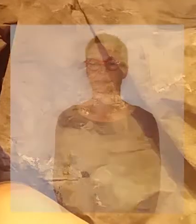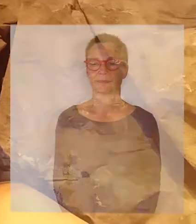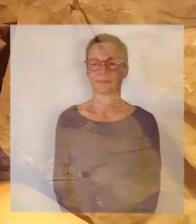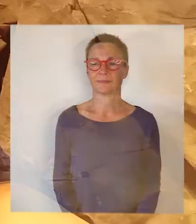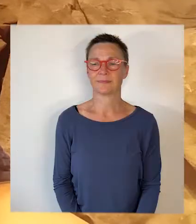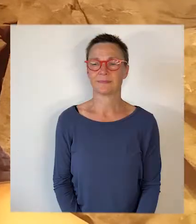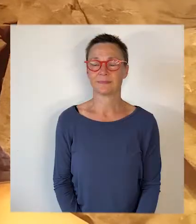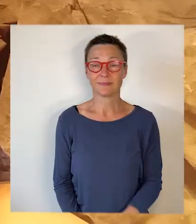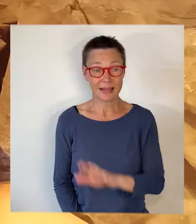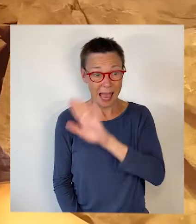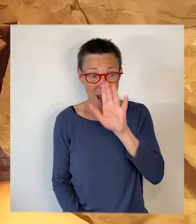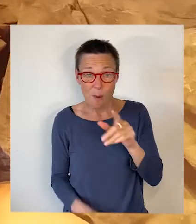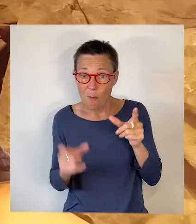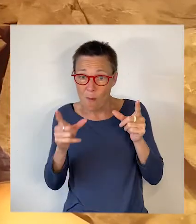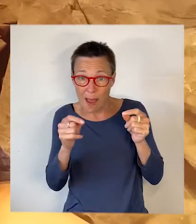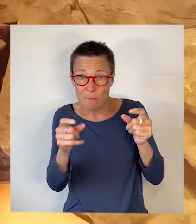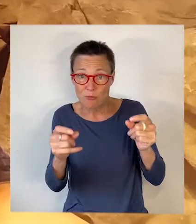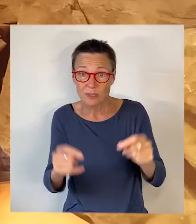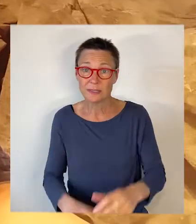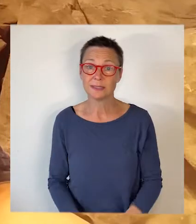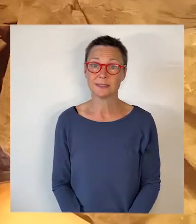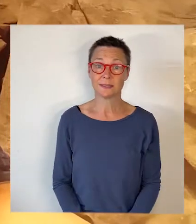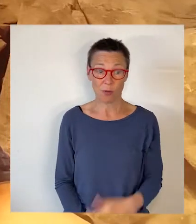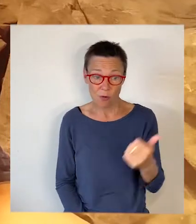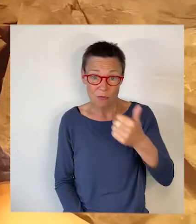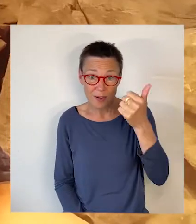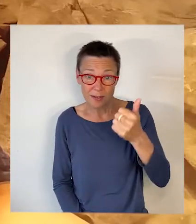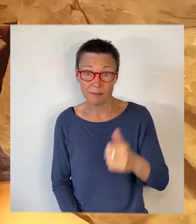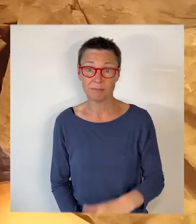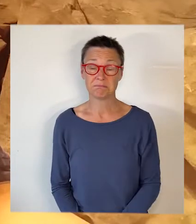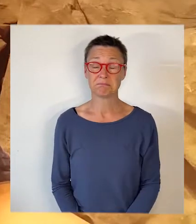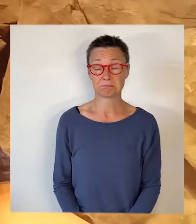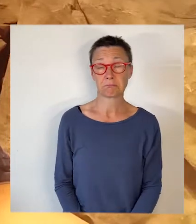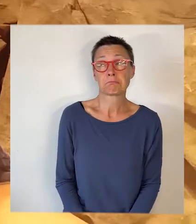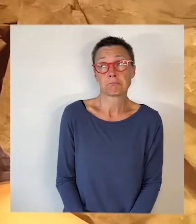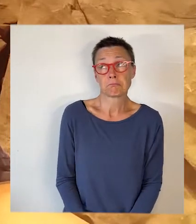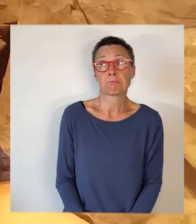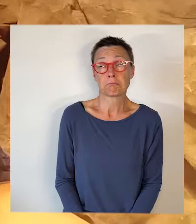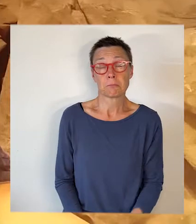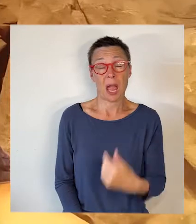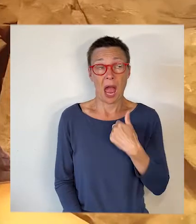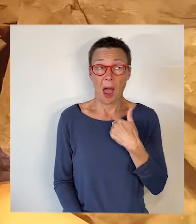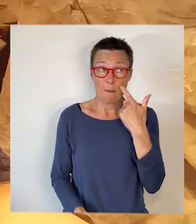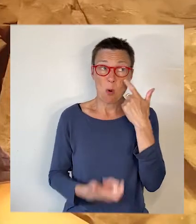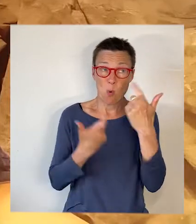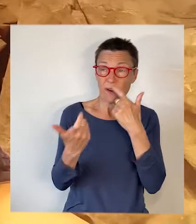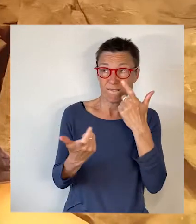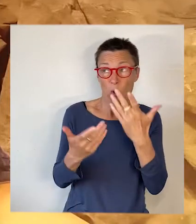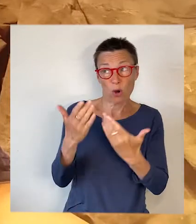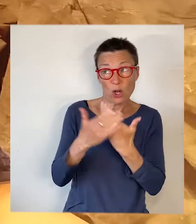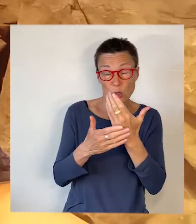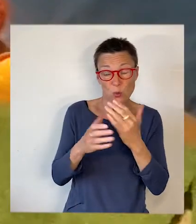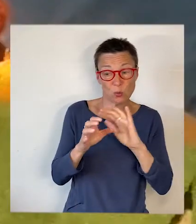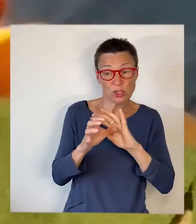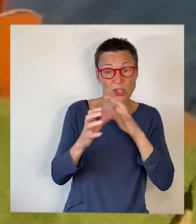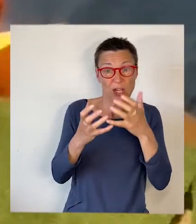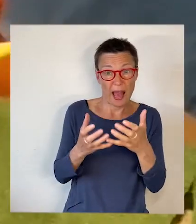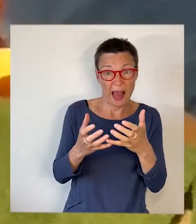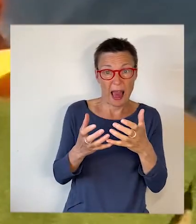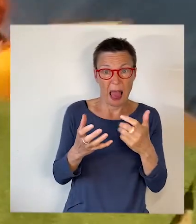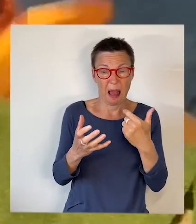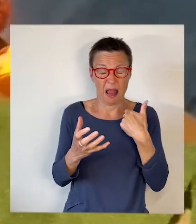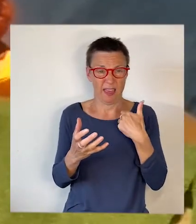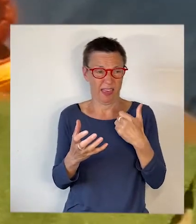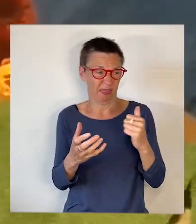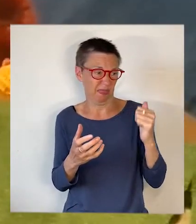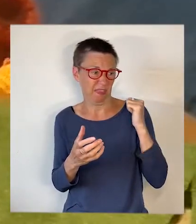Hi, Emrys. Hiya, Bet. How you doing? Thanks for asking. I'm looking for a new shell, as it happens. I'm too big